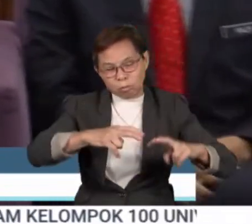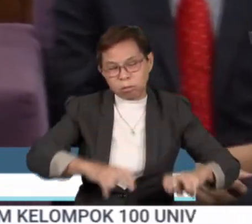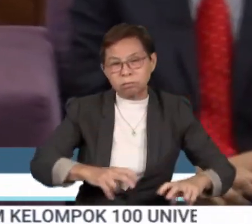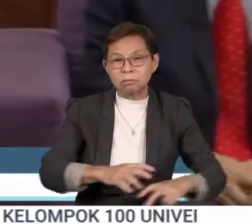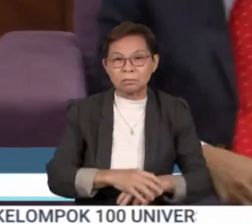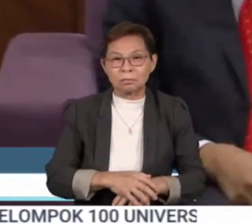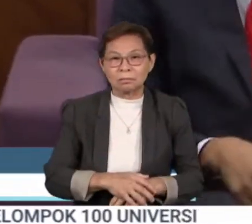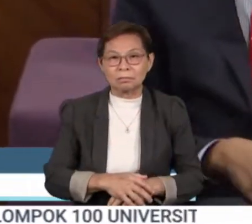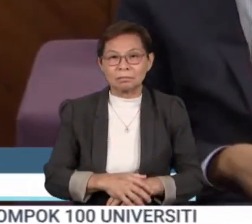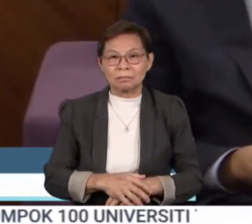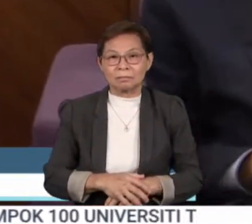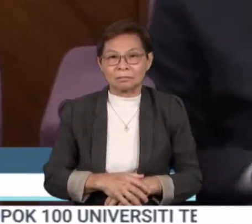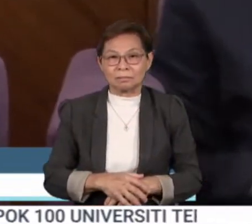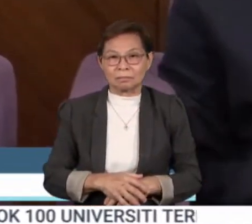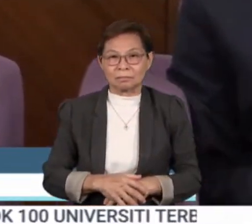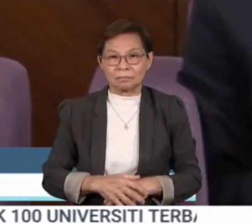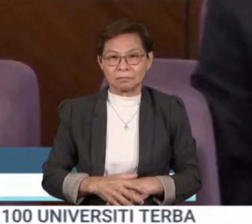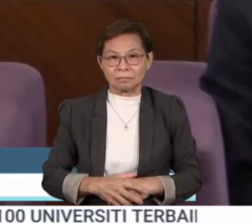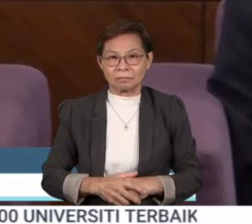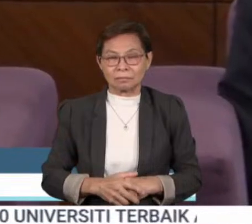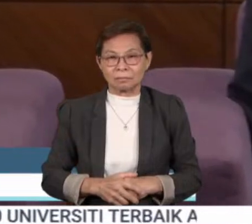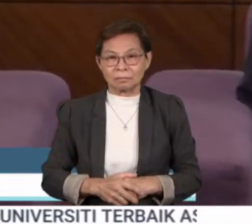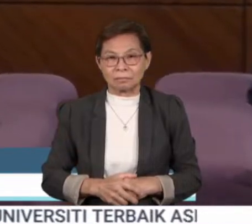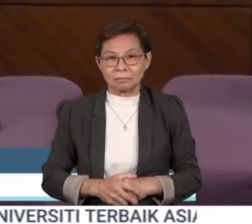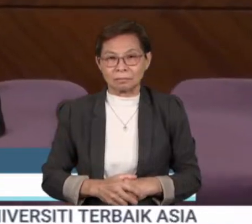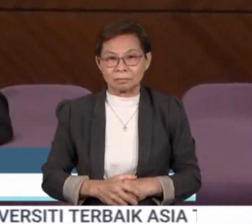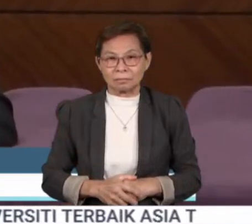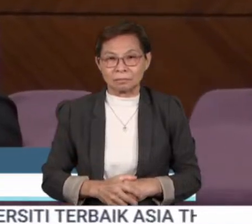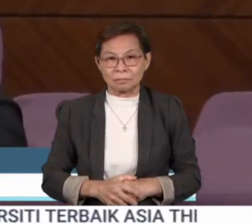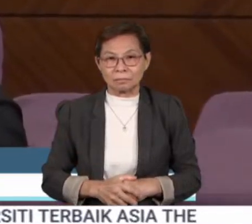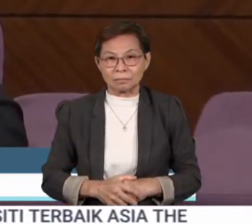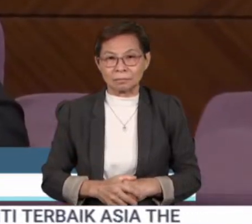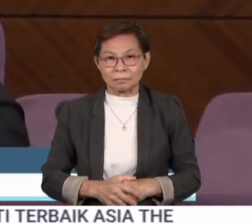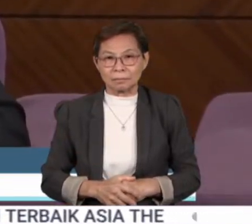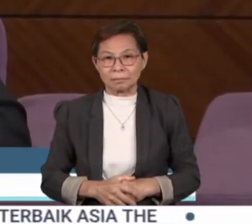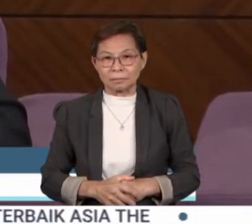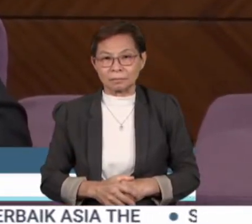and for the other one, when will the